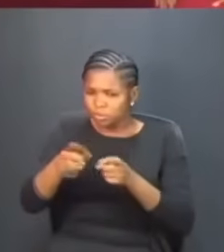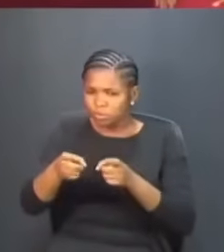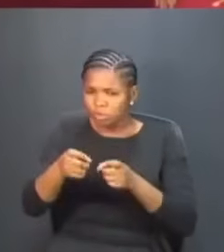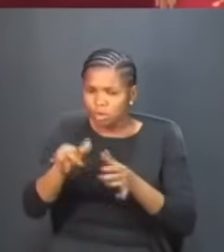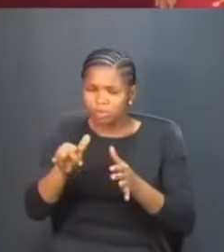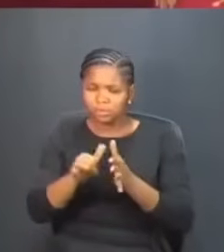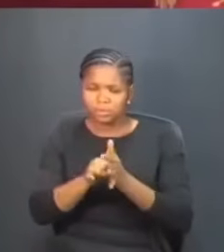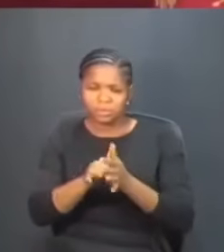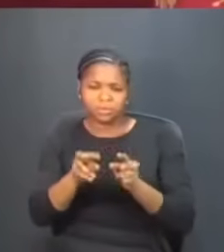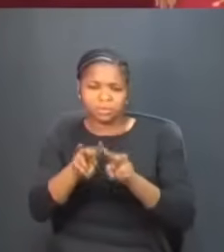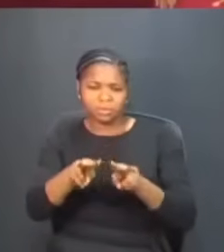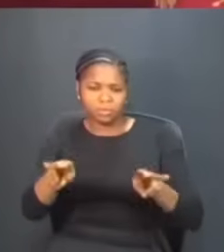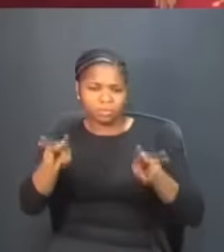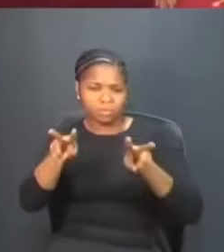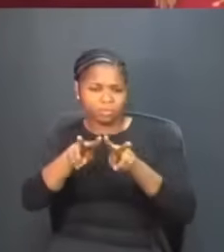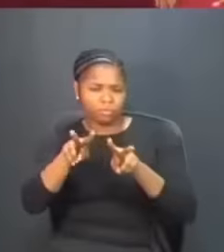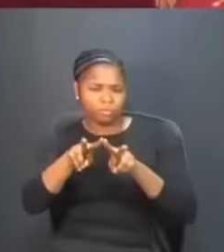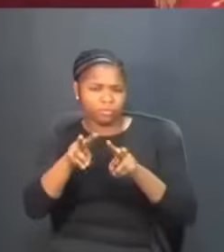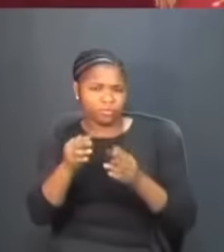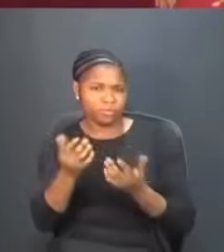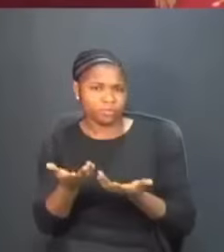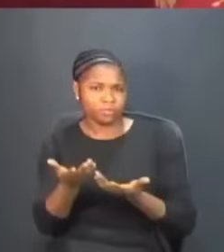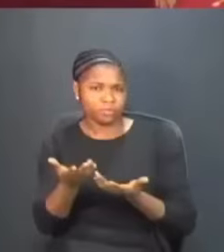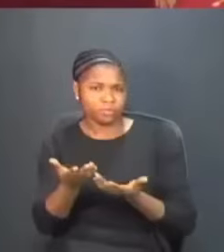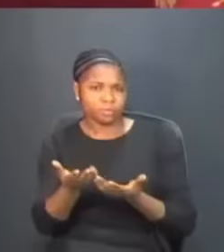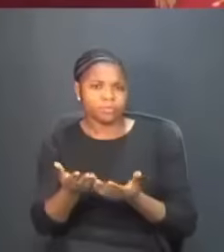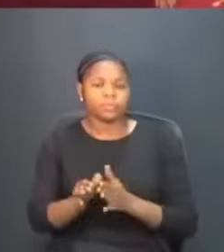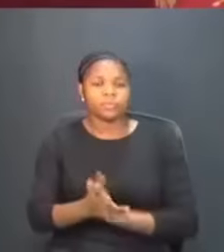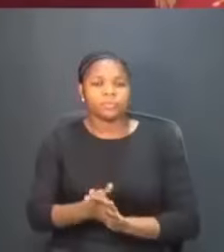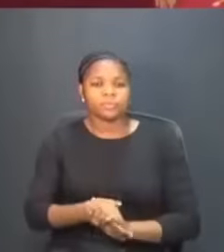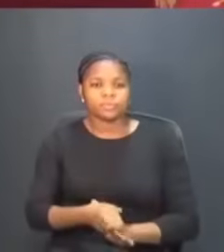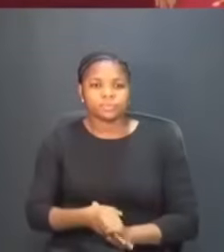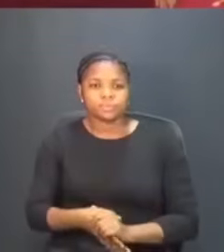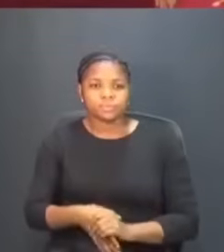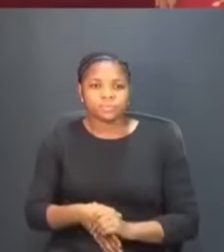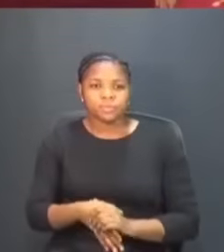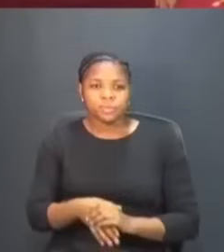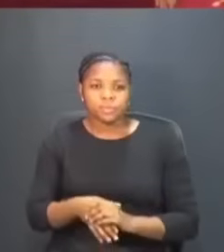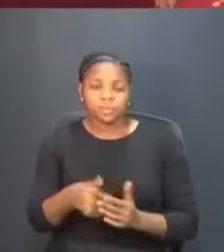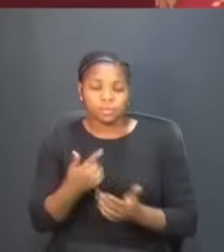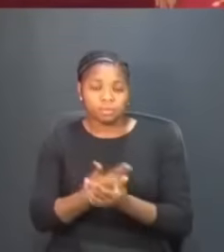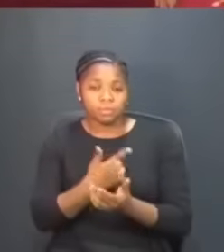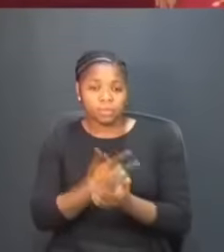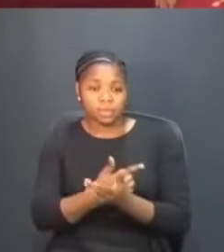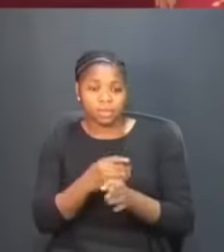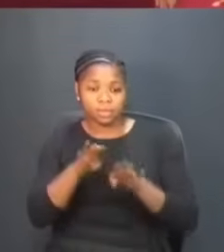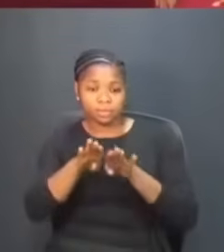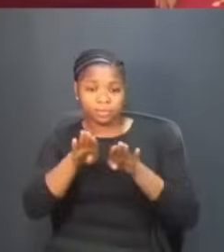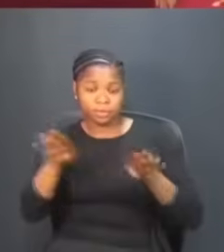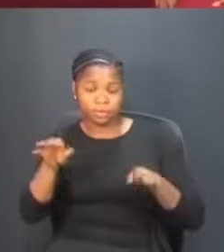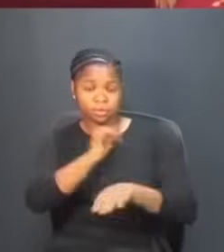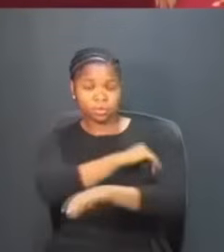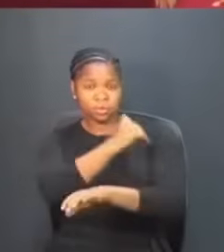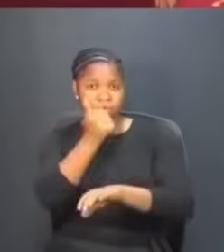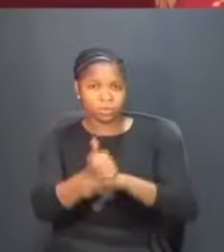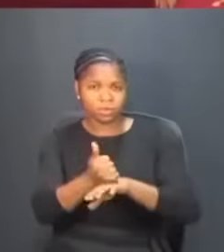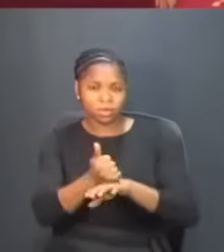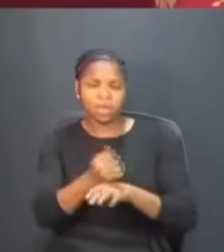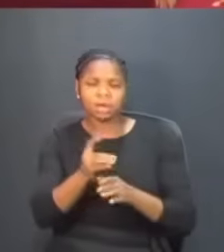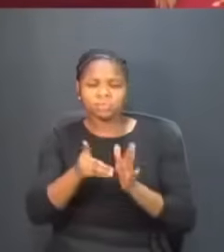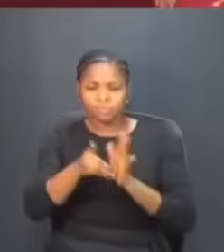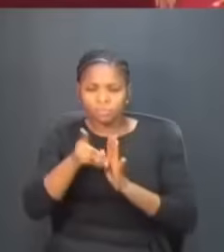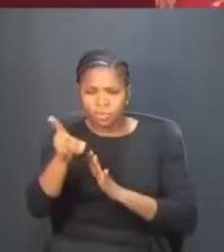chain. OPRI and the Ghana Standards Authority have developed standards and guidelines for seed production and